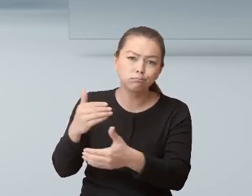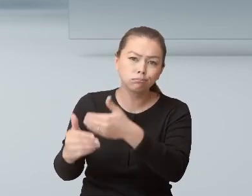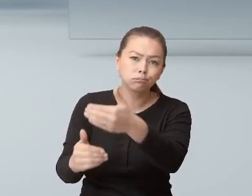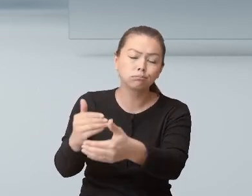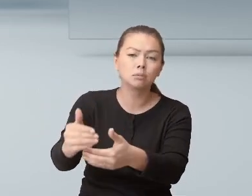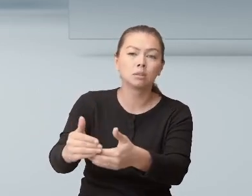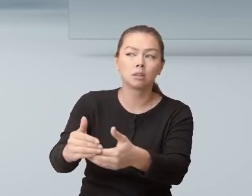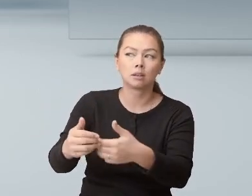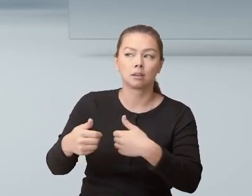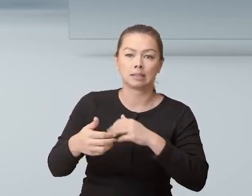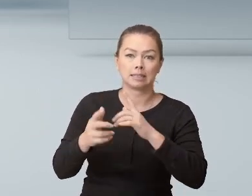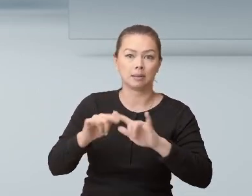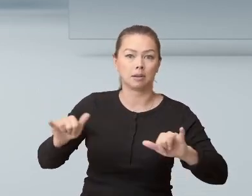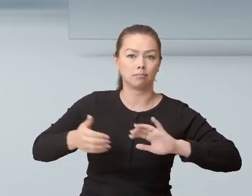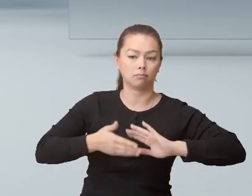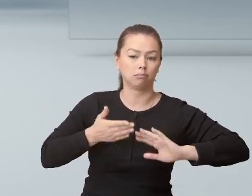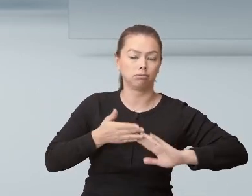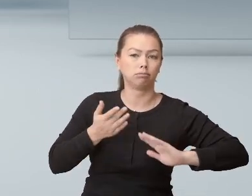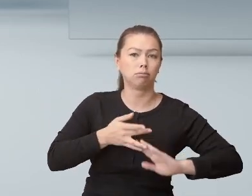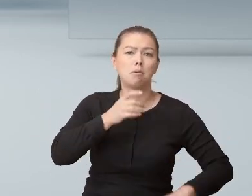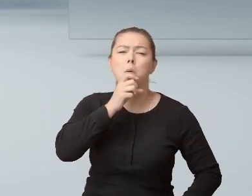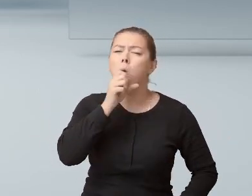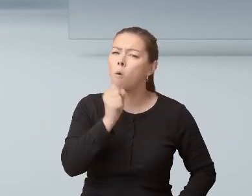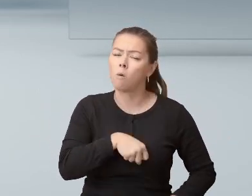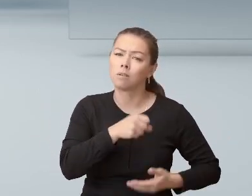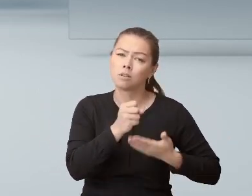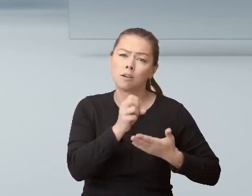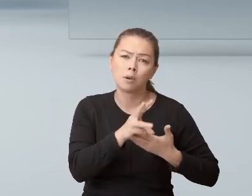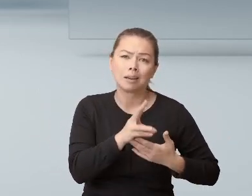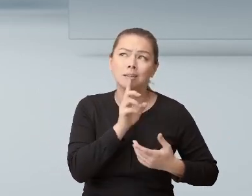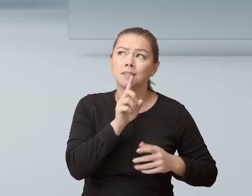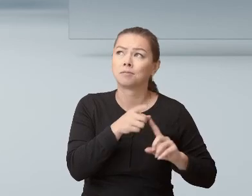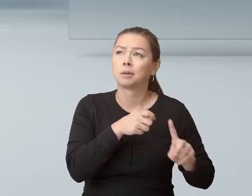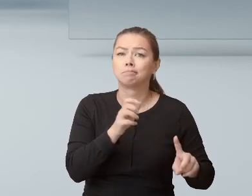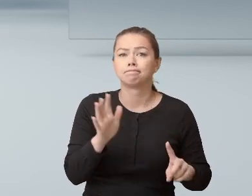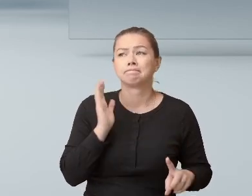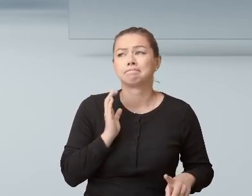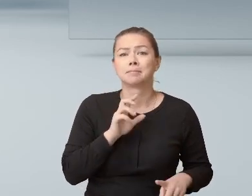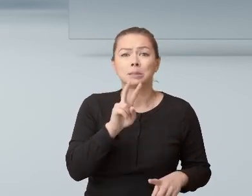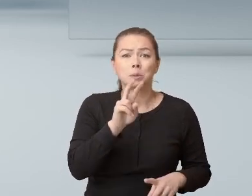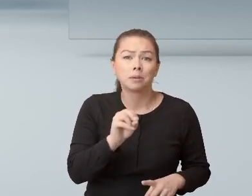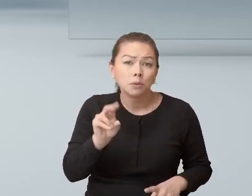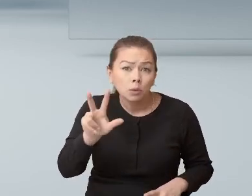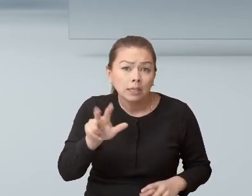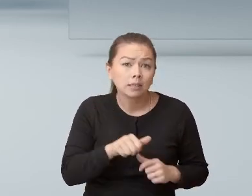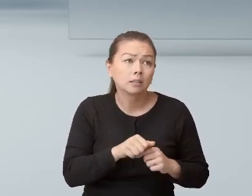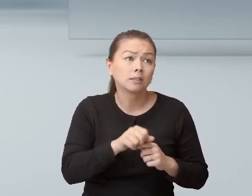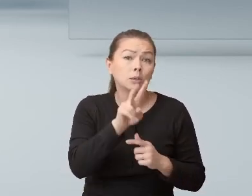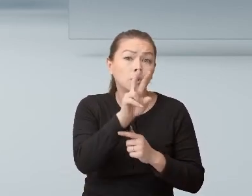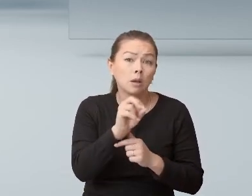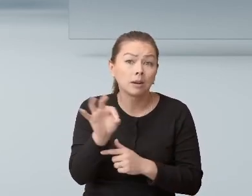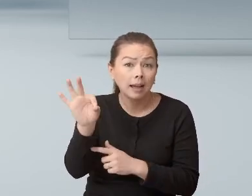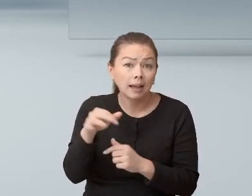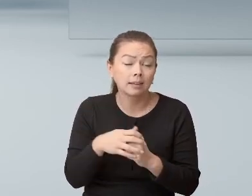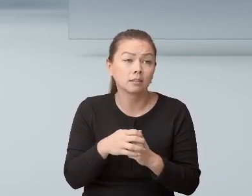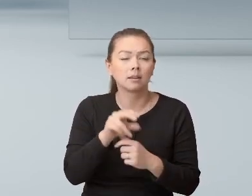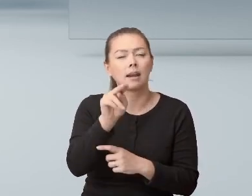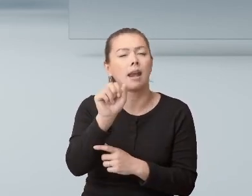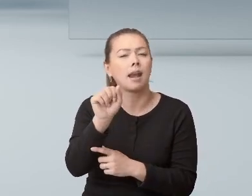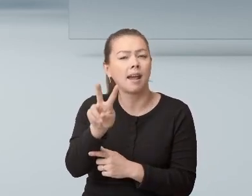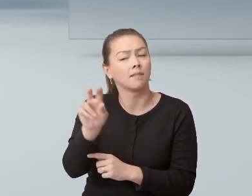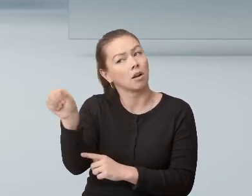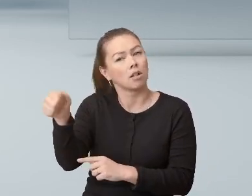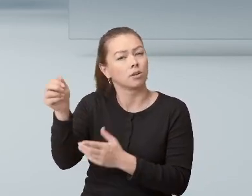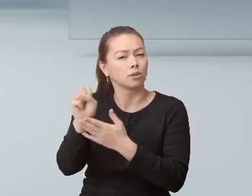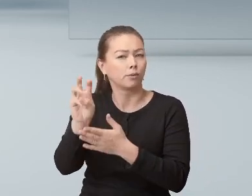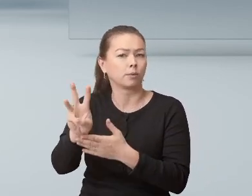seen versions as early as 2003, 2009 of NAV and other software out there, the ability to support it and know